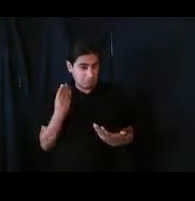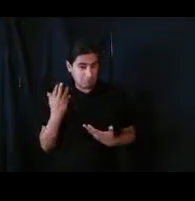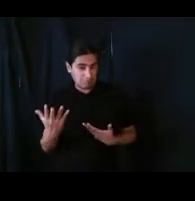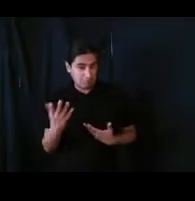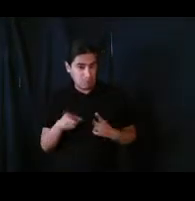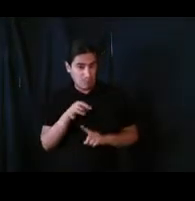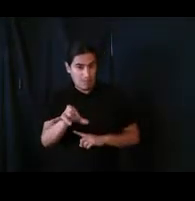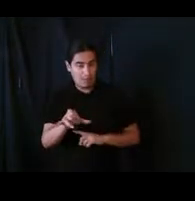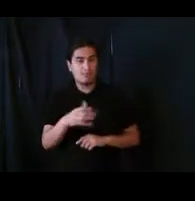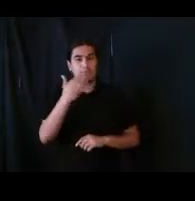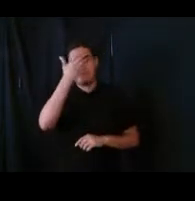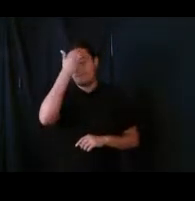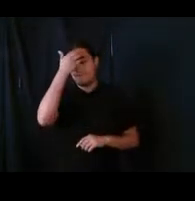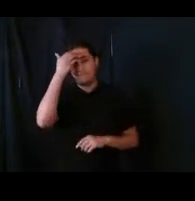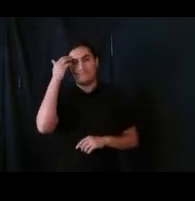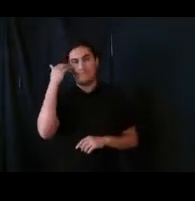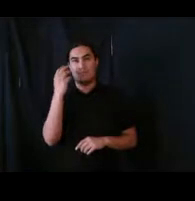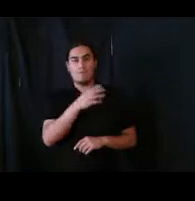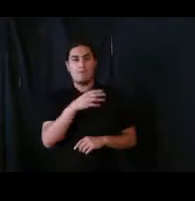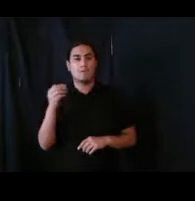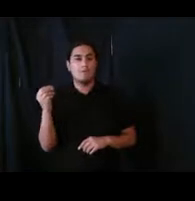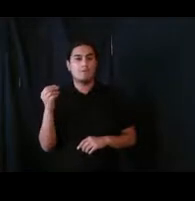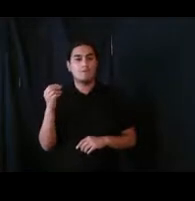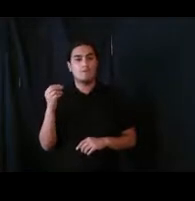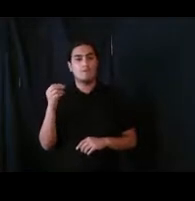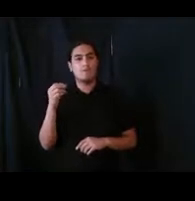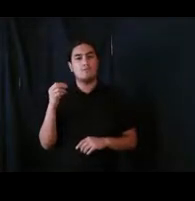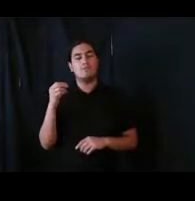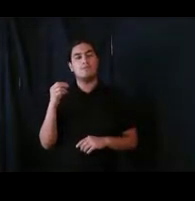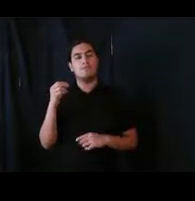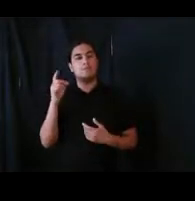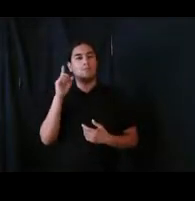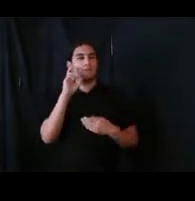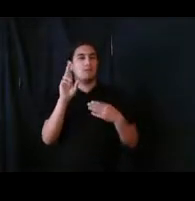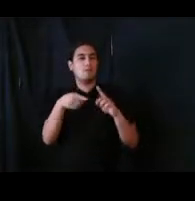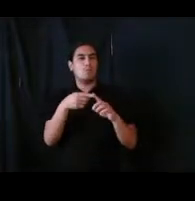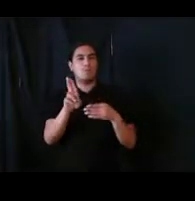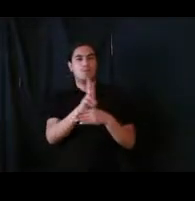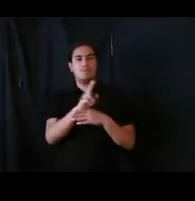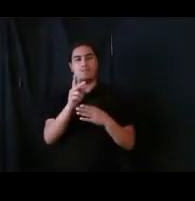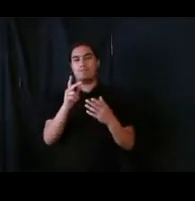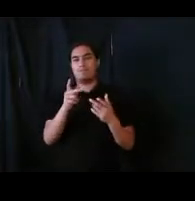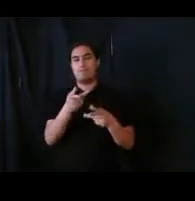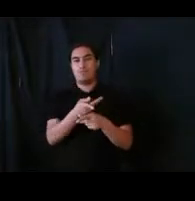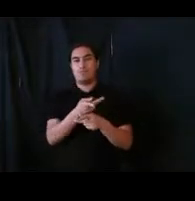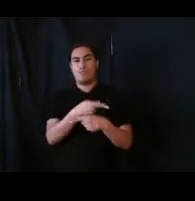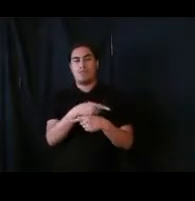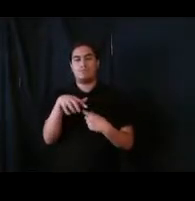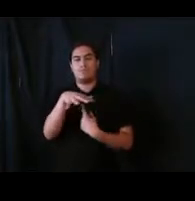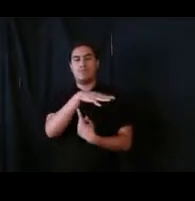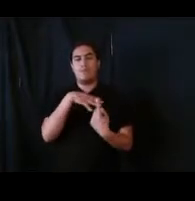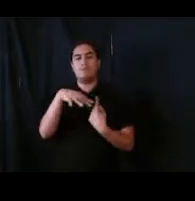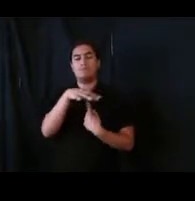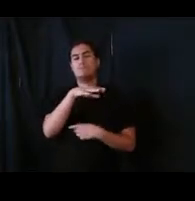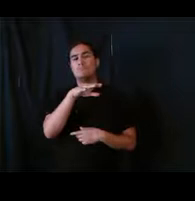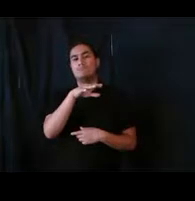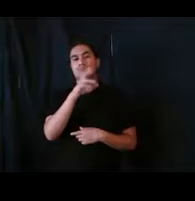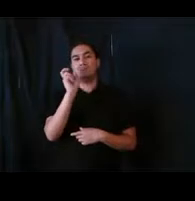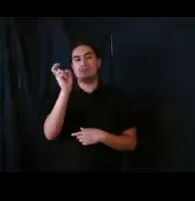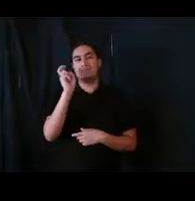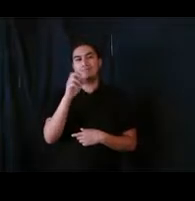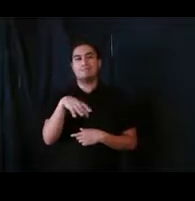yeah just for me like um i've used some of the products around transit in the bay area i've had to encounter some of the